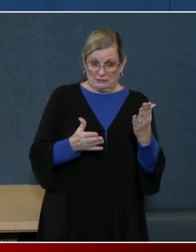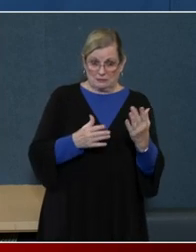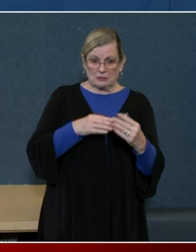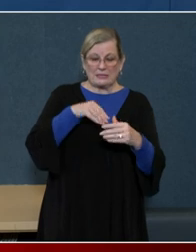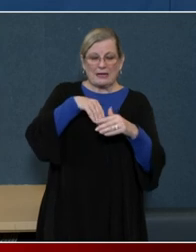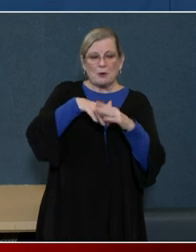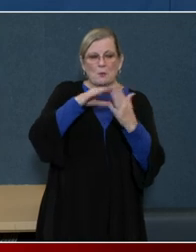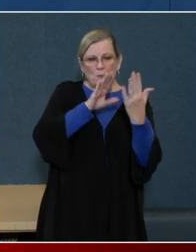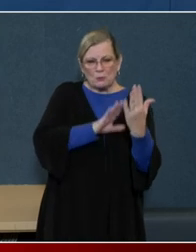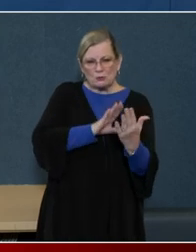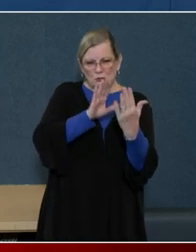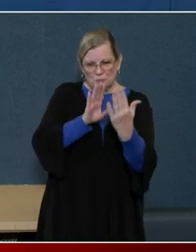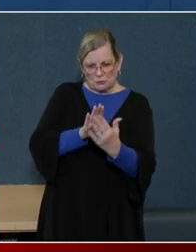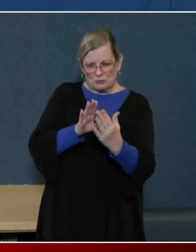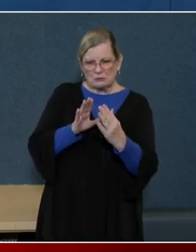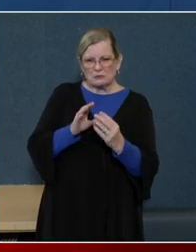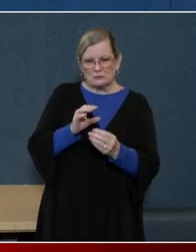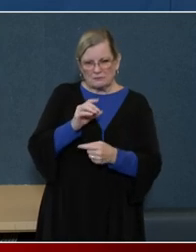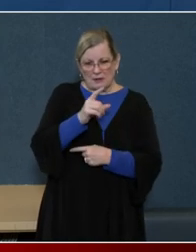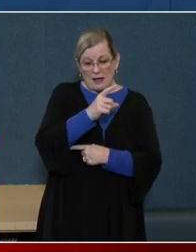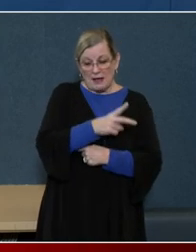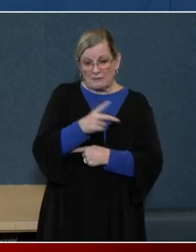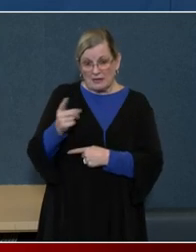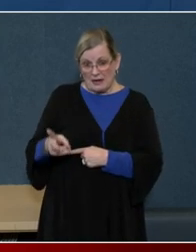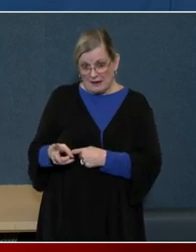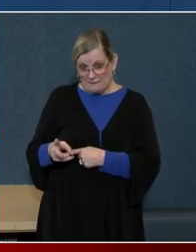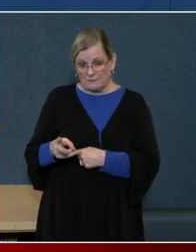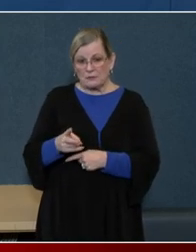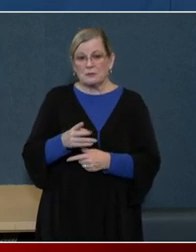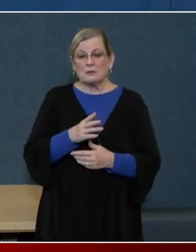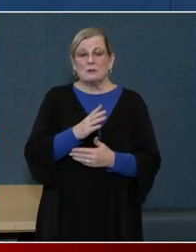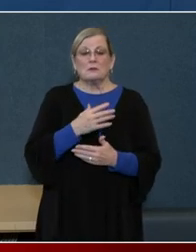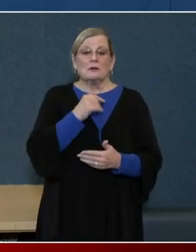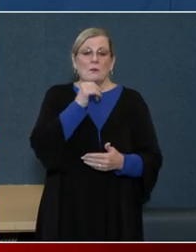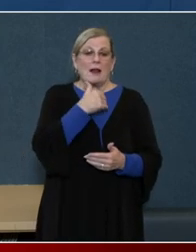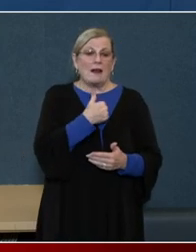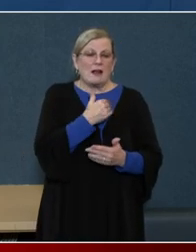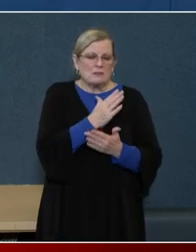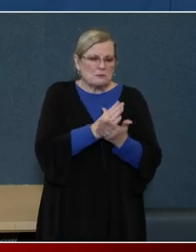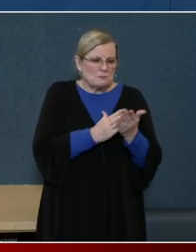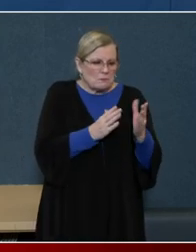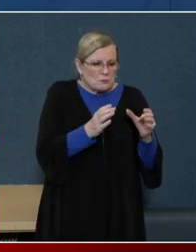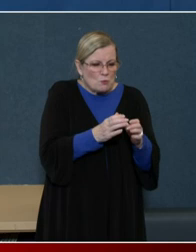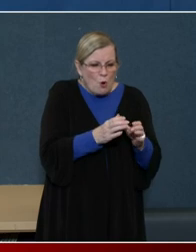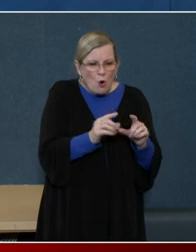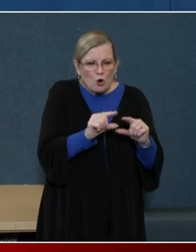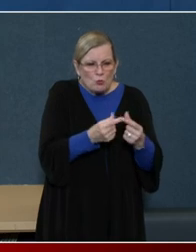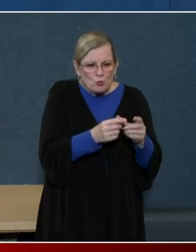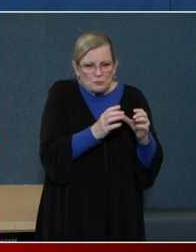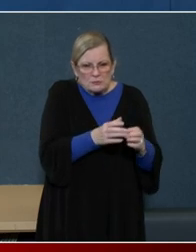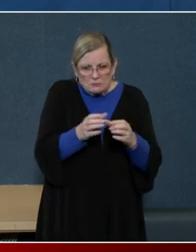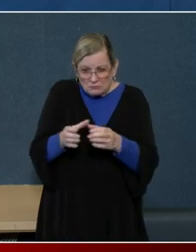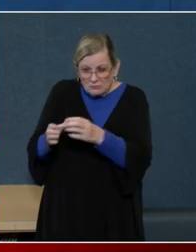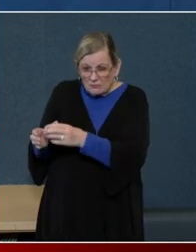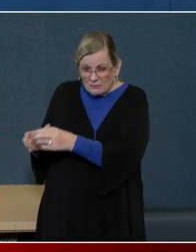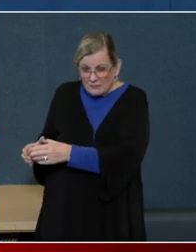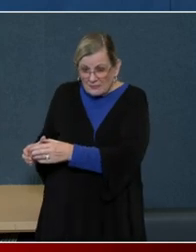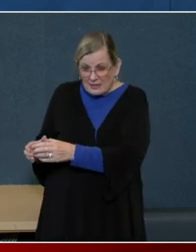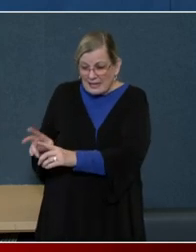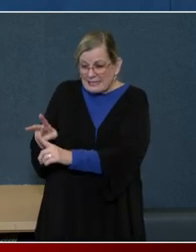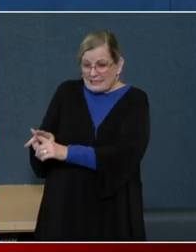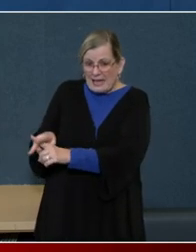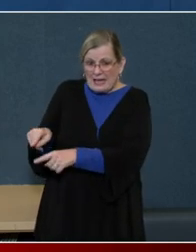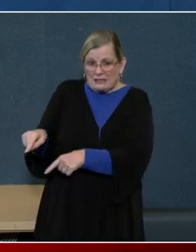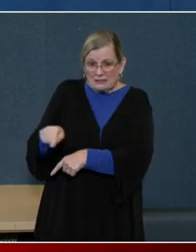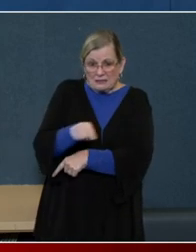model, students will learn in small cohorts, and they will be assigned to a cohort based on their grade